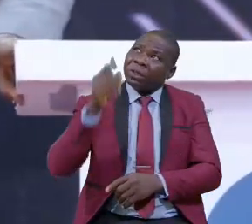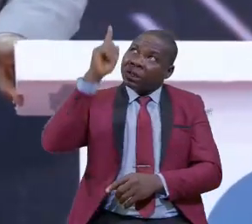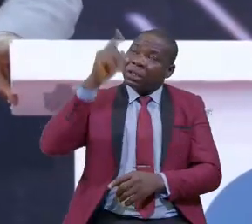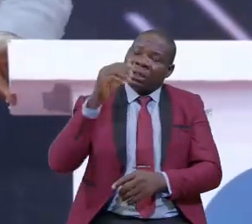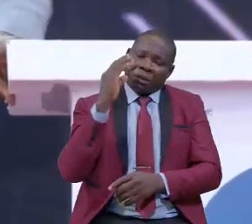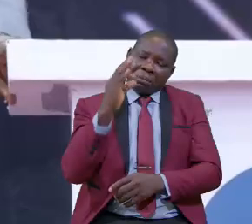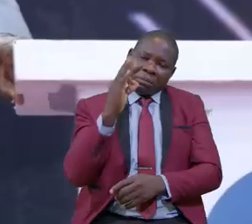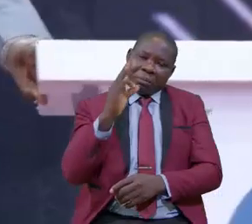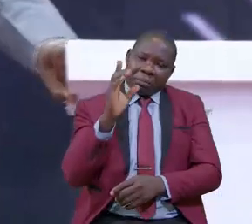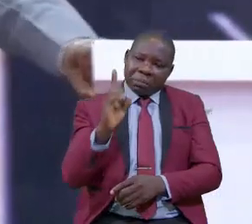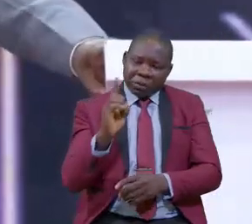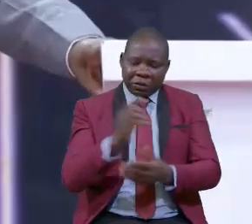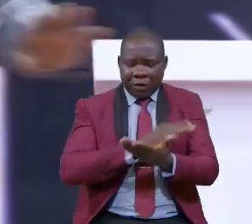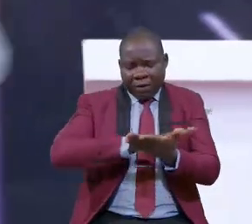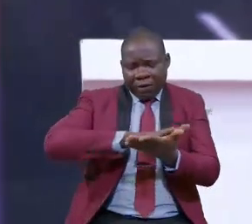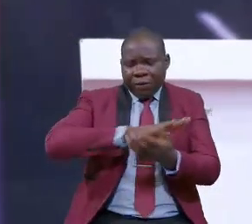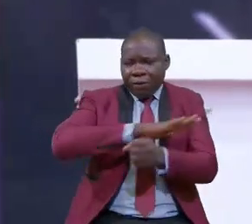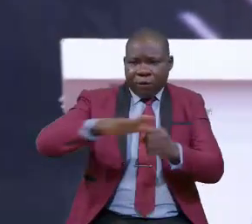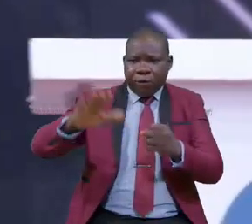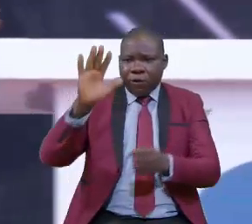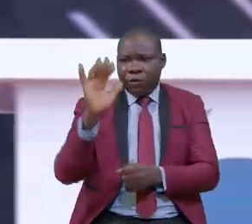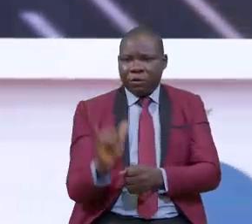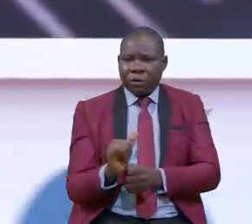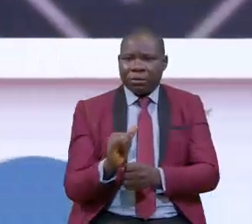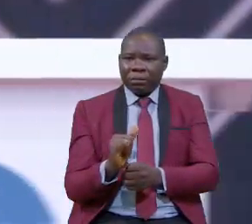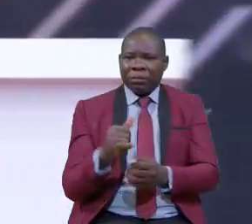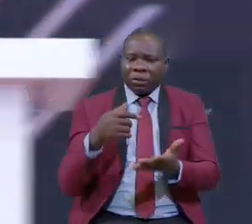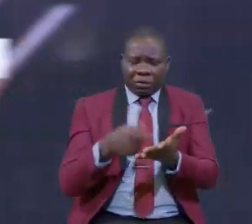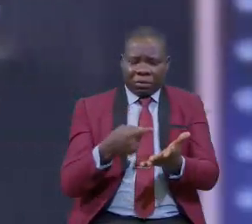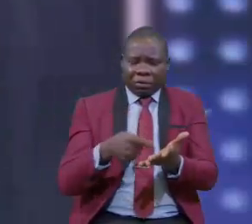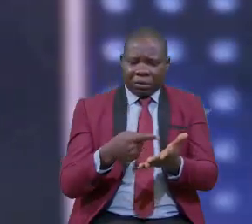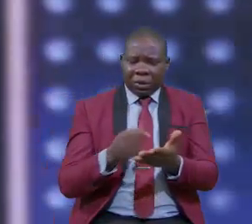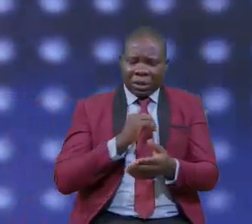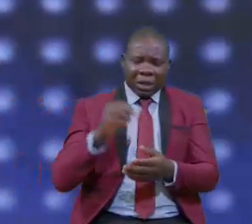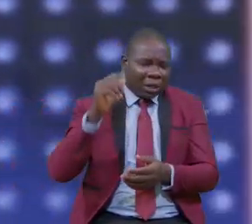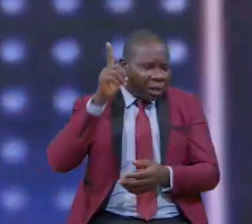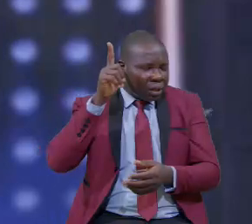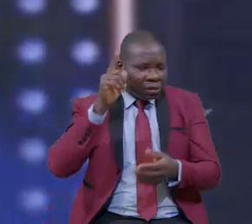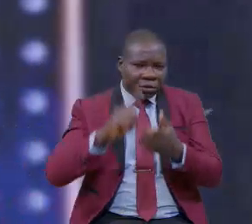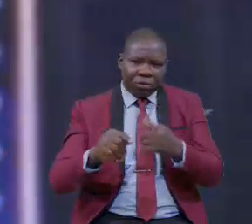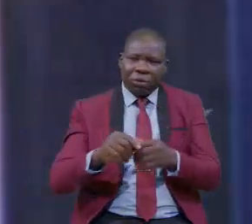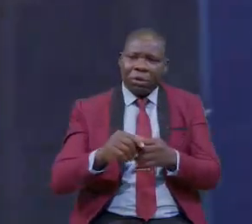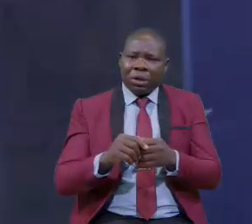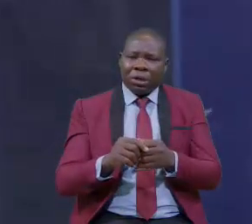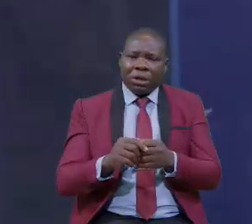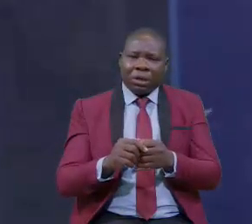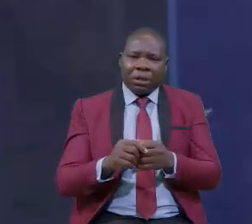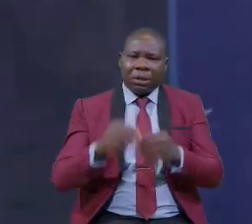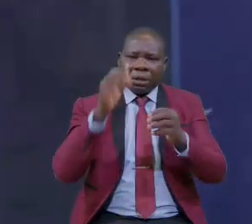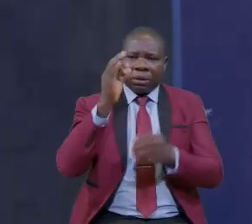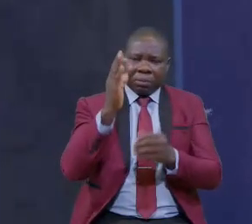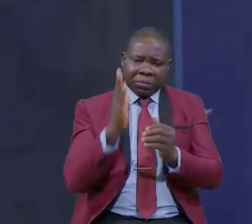fully. He preached fully. Sometimes I listen to preachers and I agree with